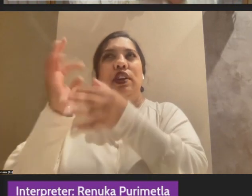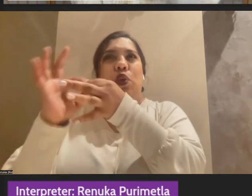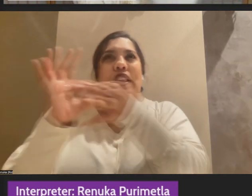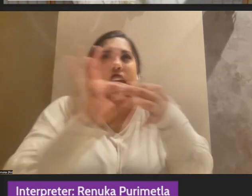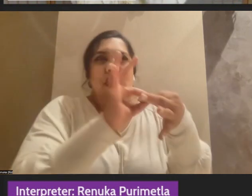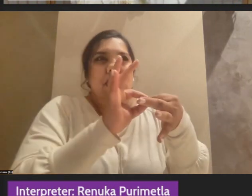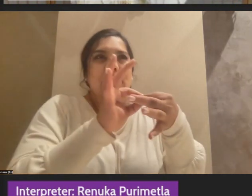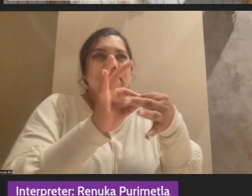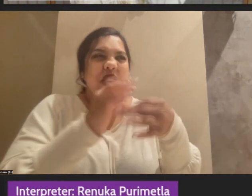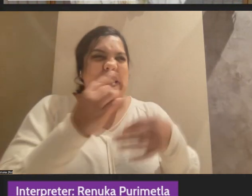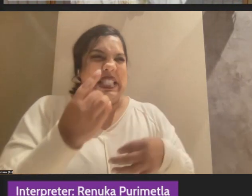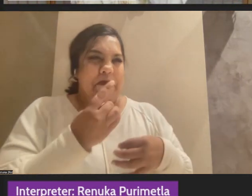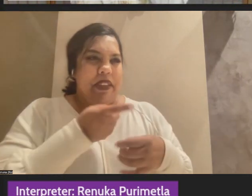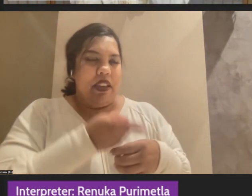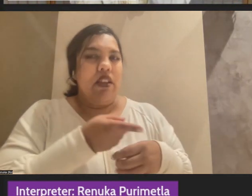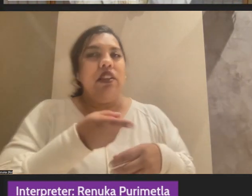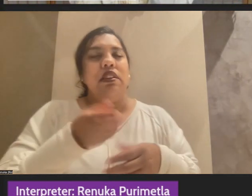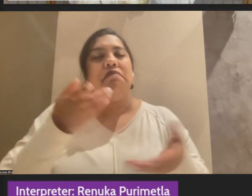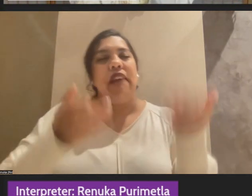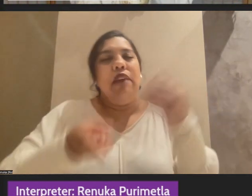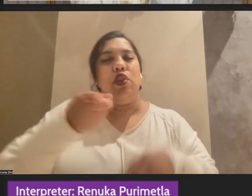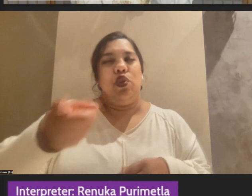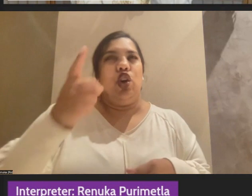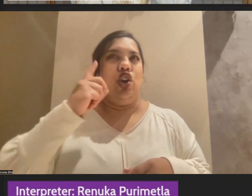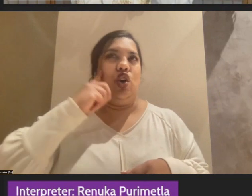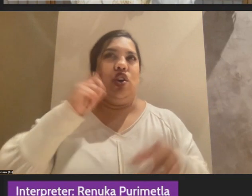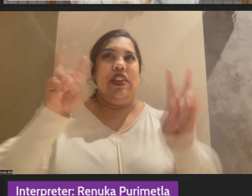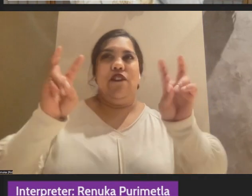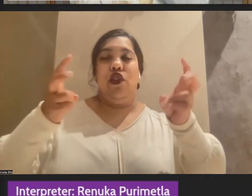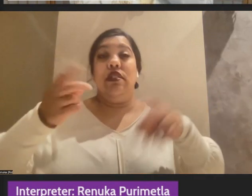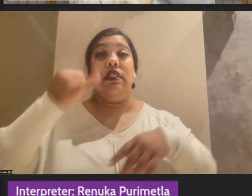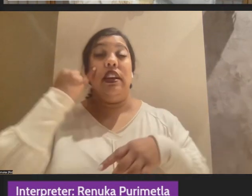I'm sure you've heard the phrase, when you can't change